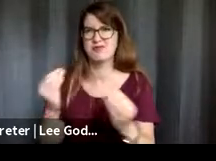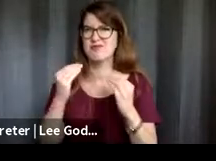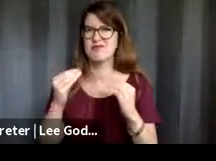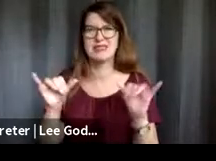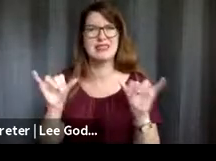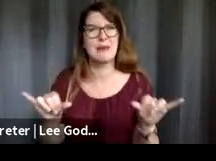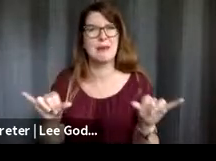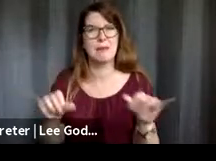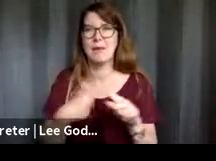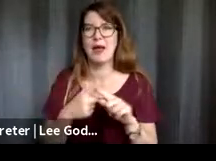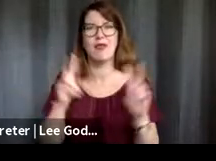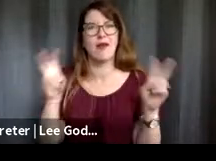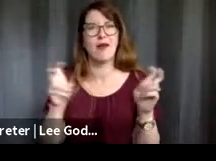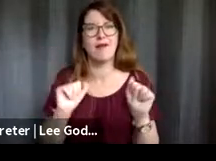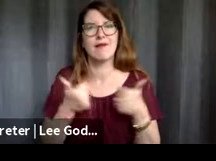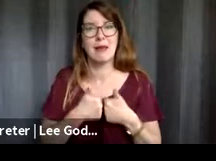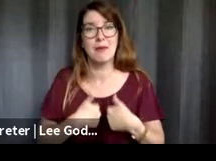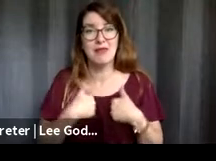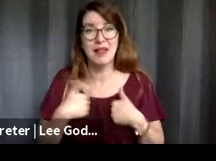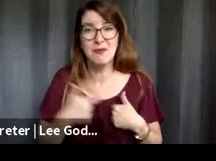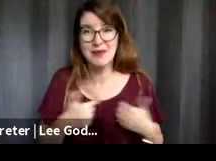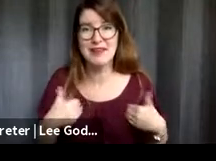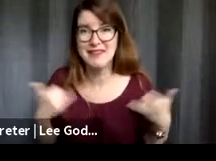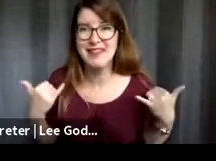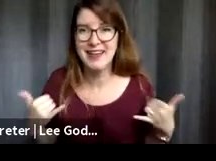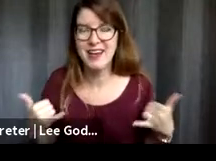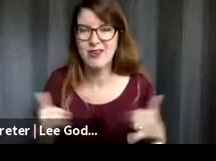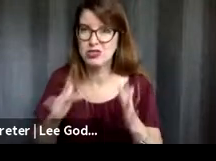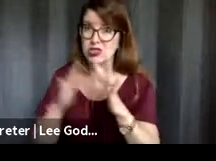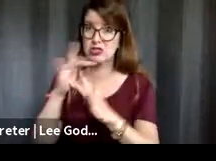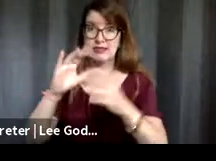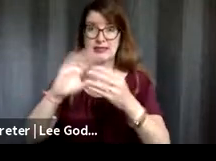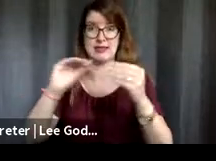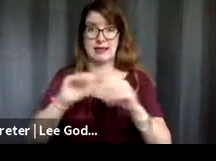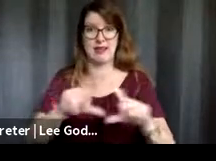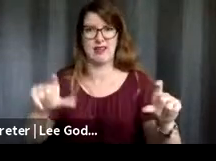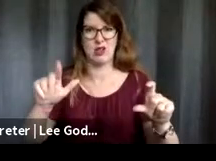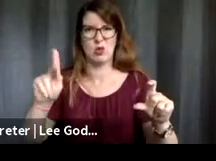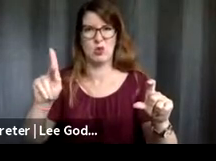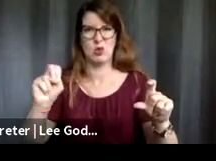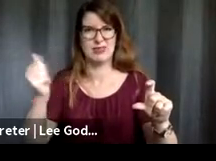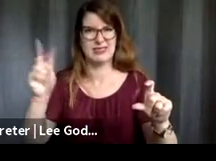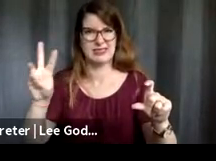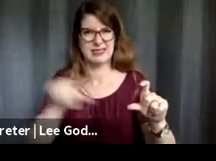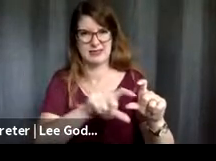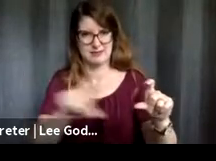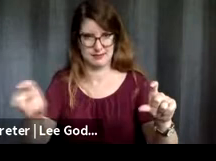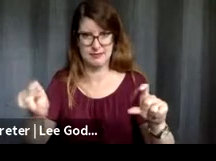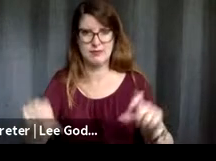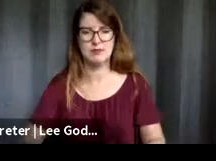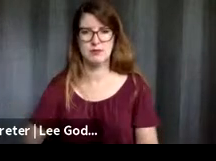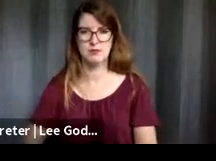the game of life that we're in right now. Jesus said this, Luke 16, here's the lesson. Use your